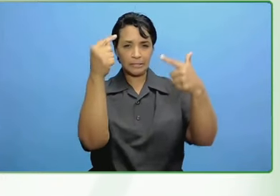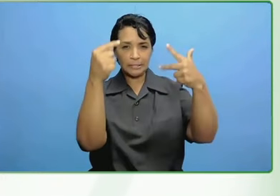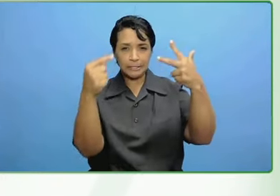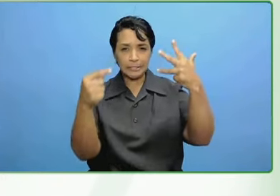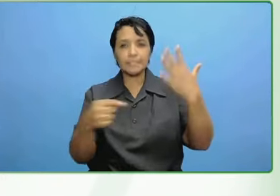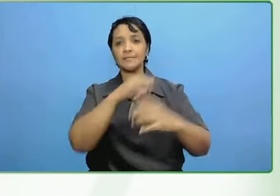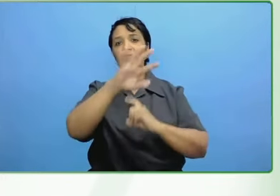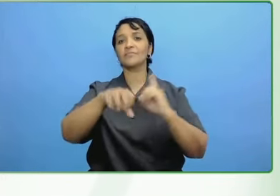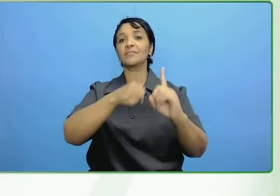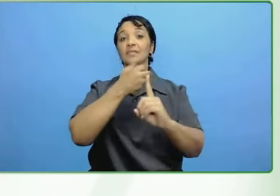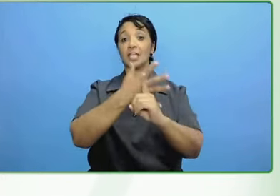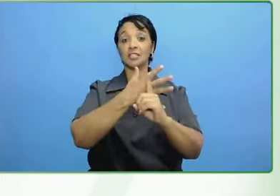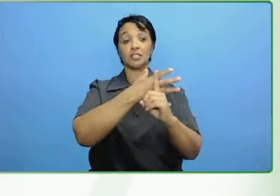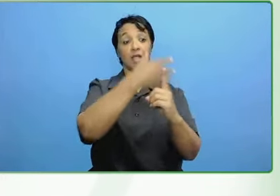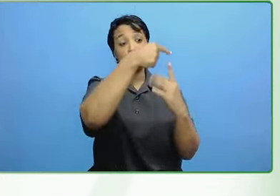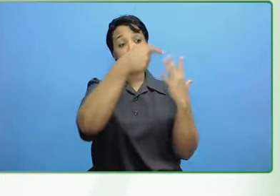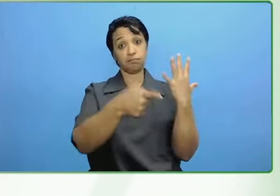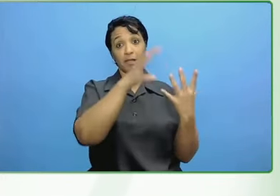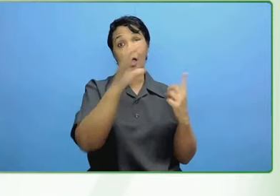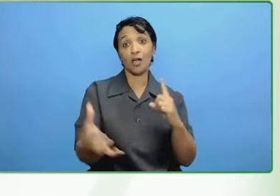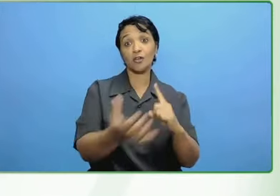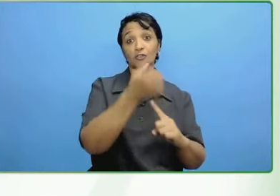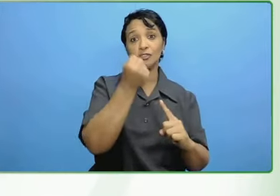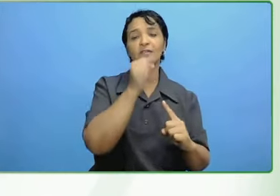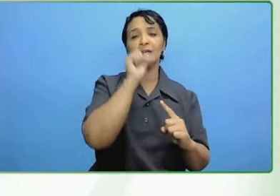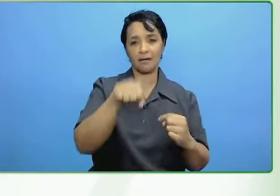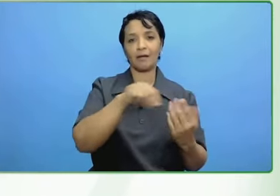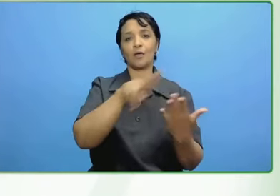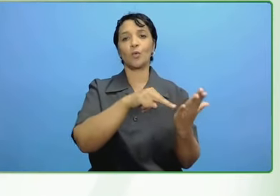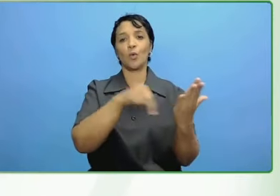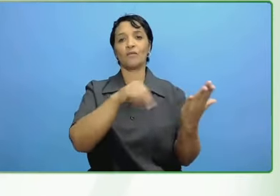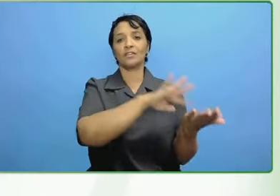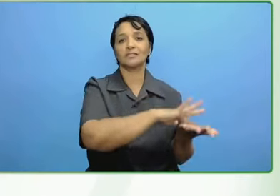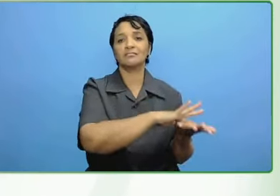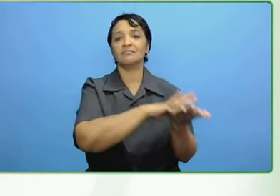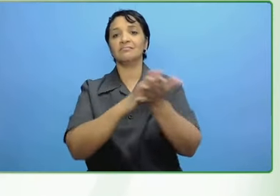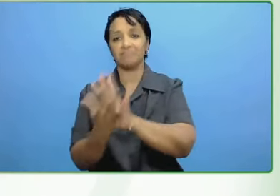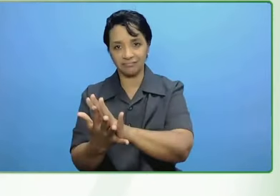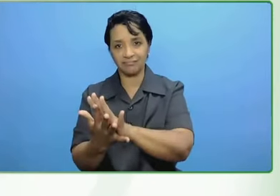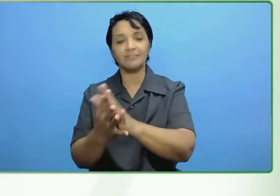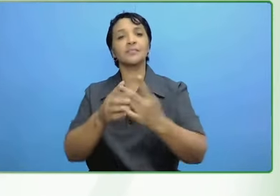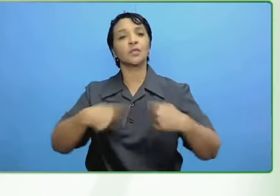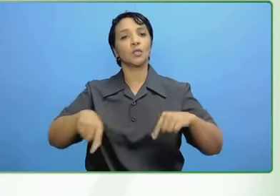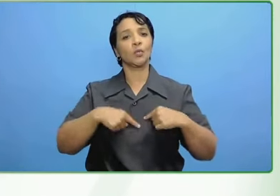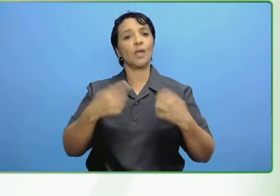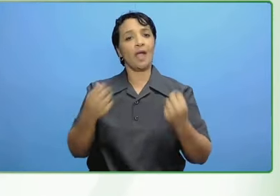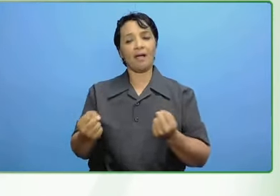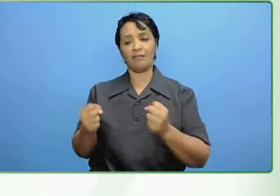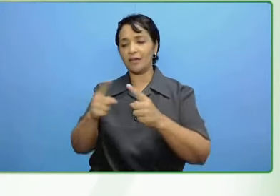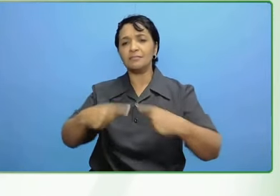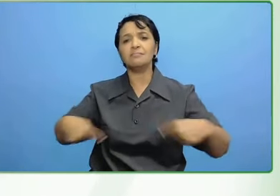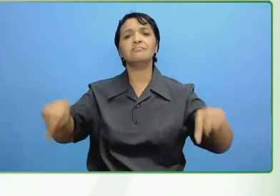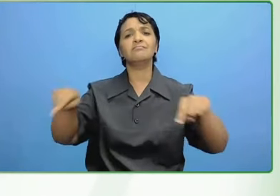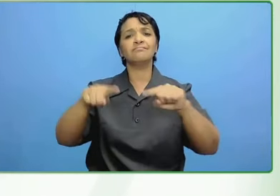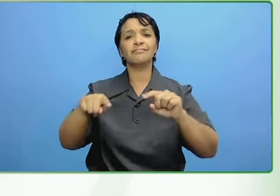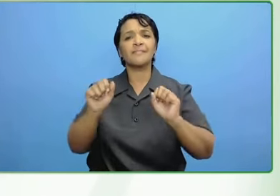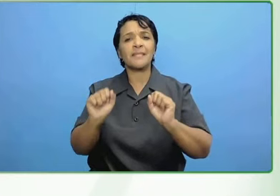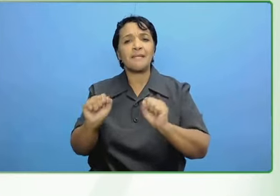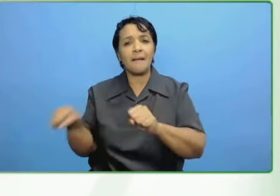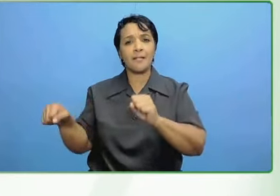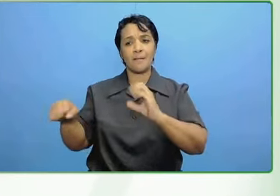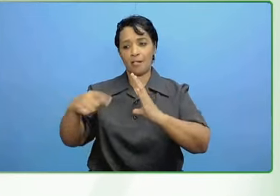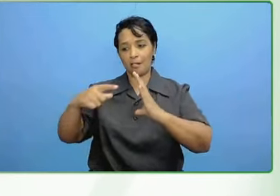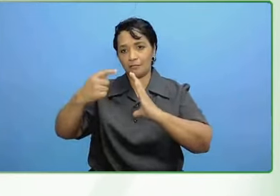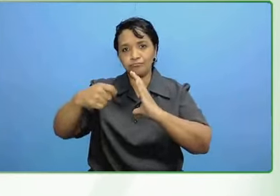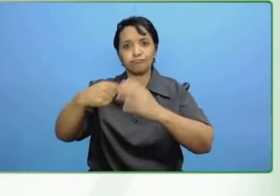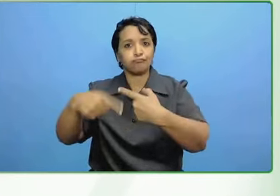and fully implement the Convention are guided by our national roadmaps called the enabling master plans. We refresh